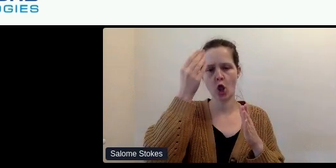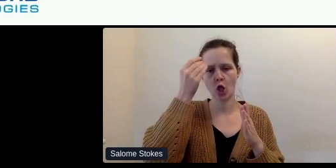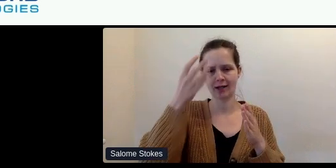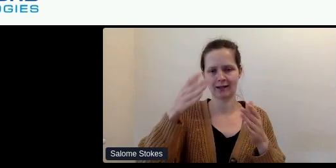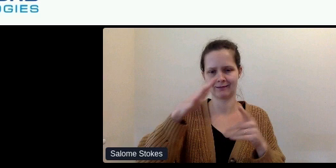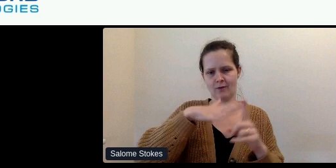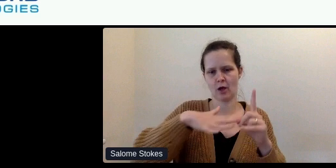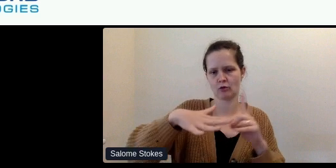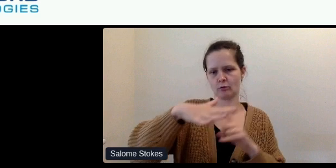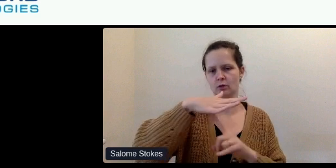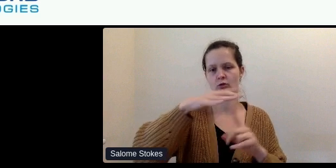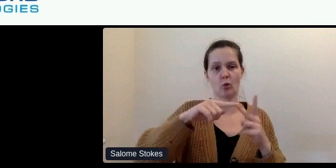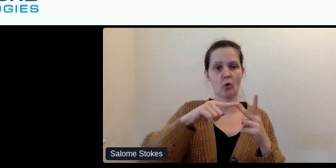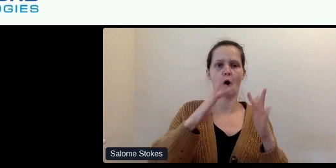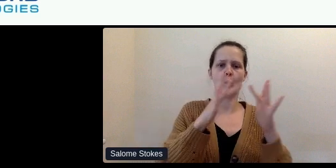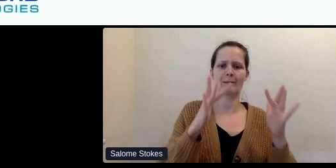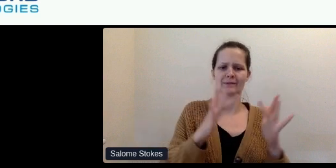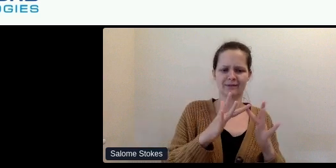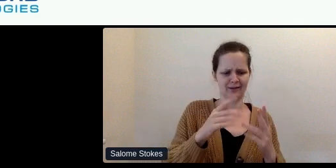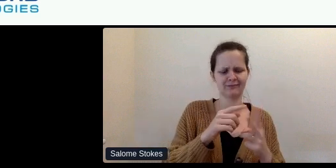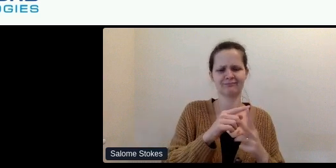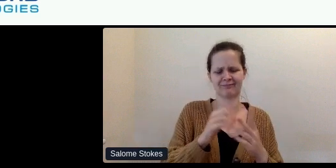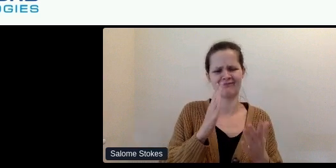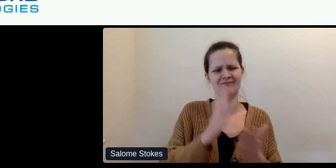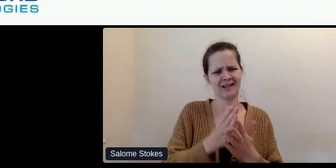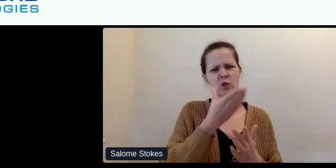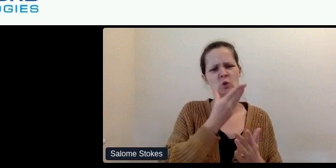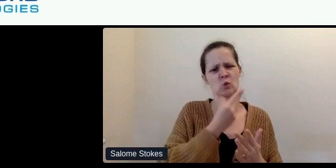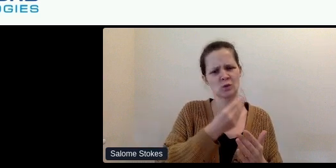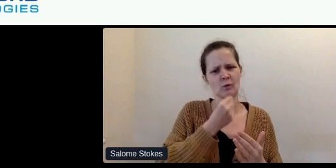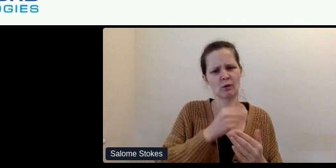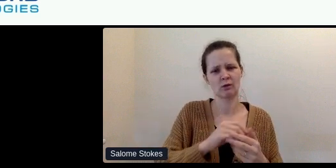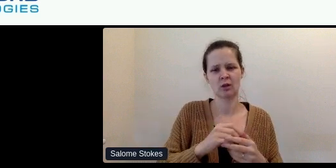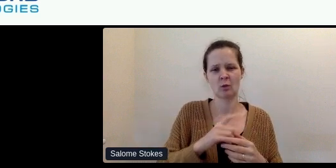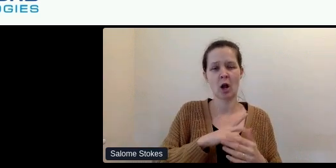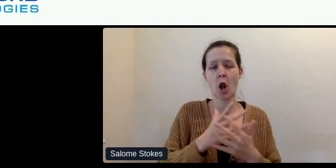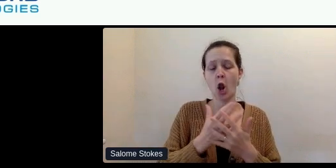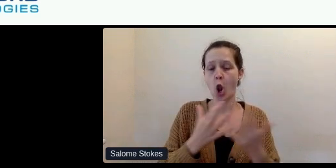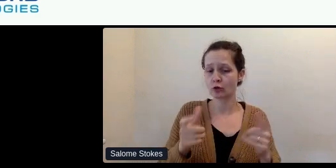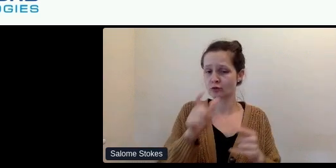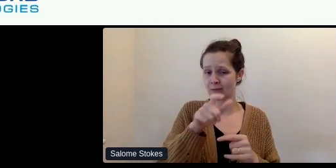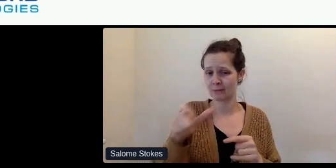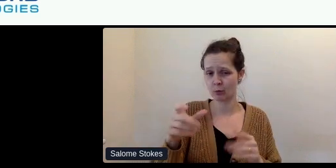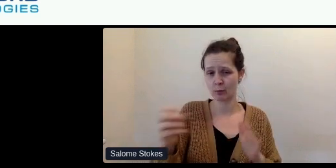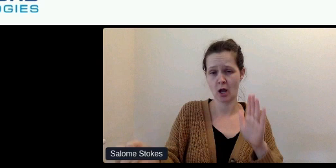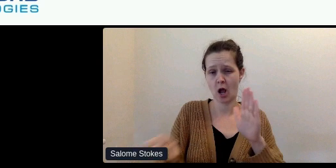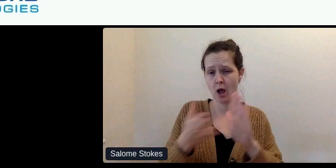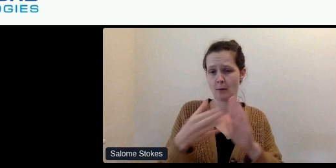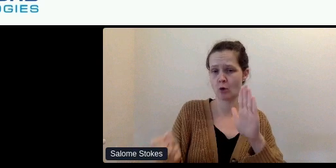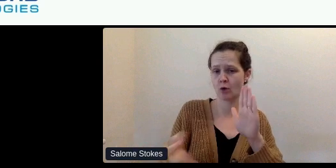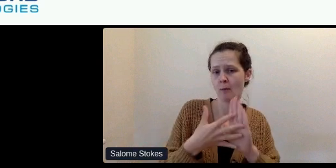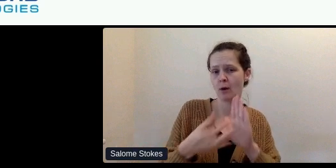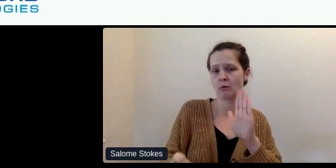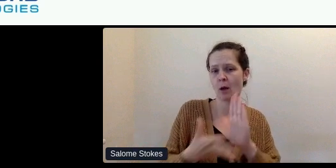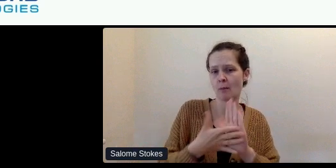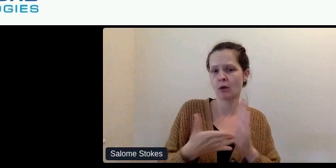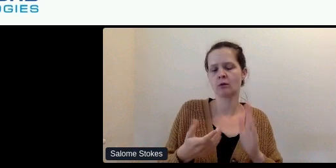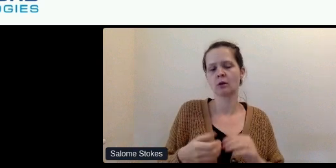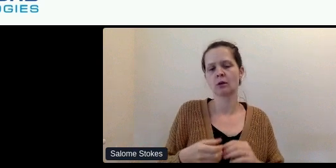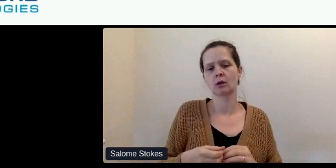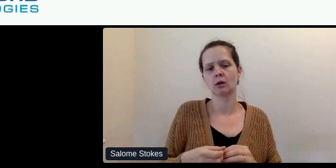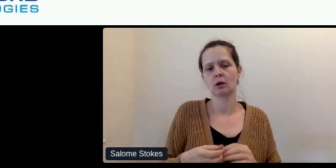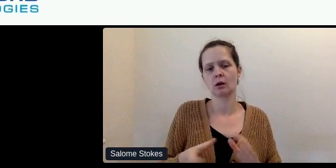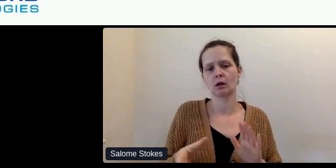very helpful. They may have multiple people uploading to a website or a platform. It may